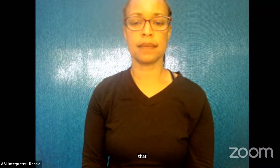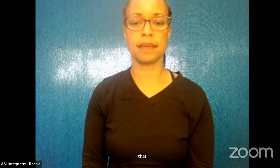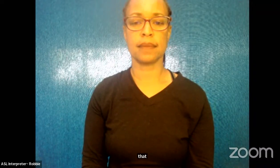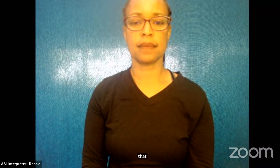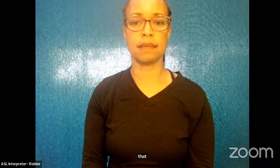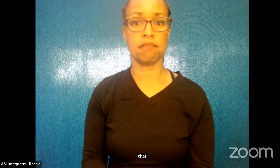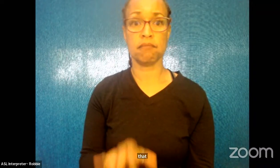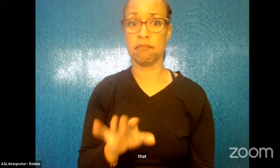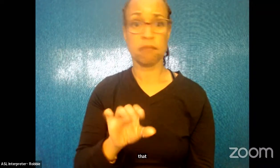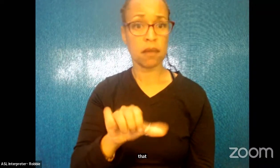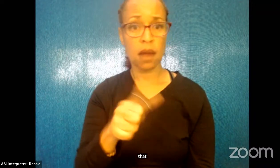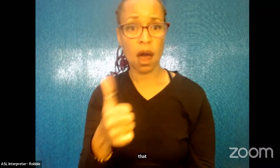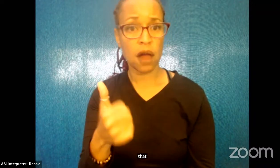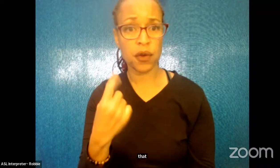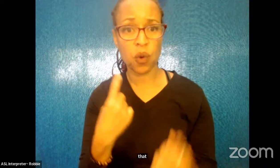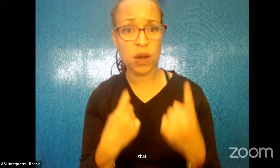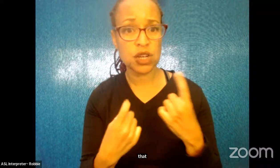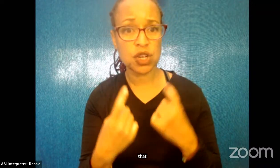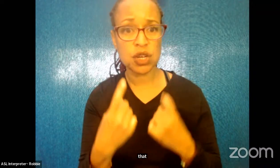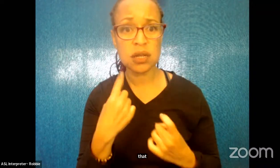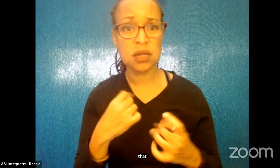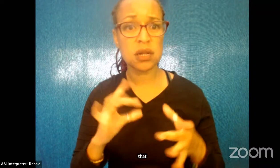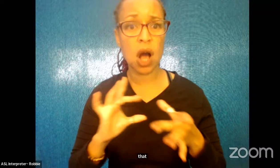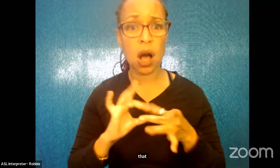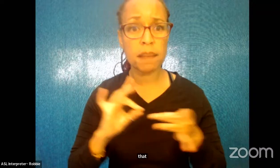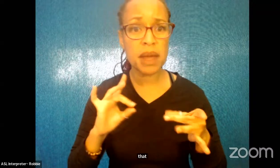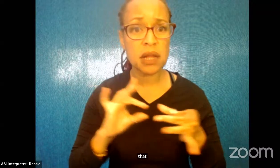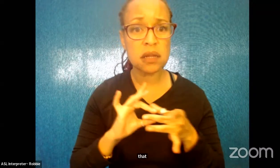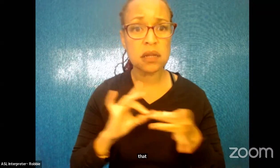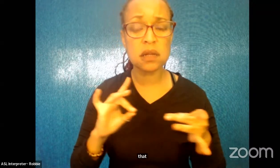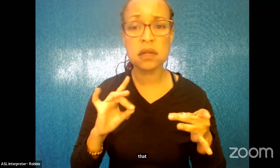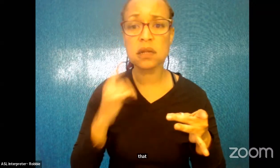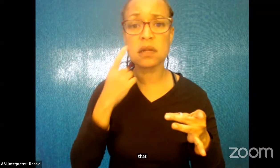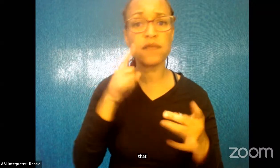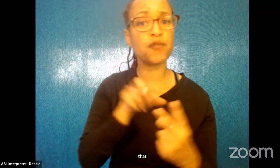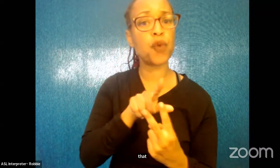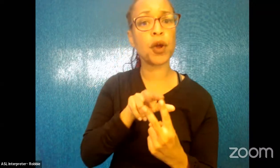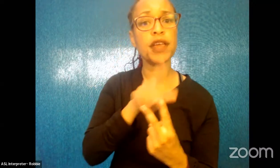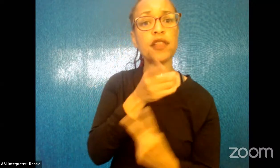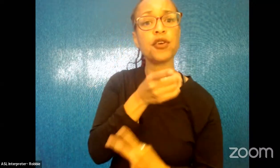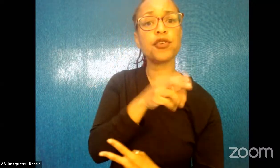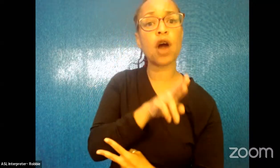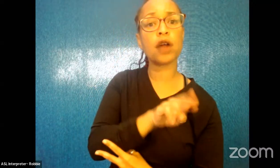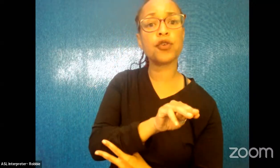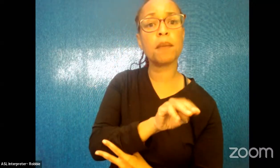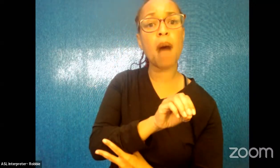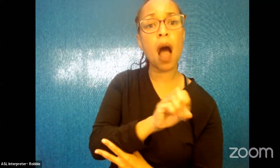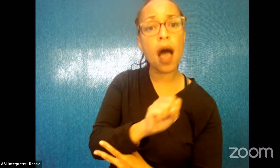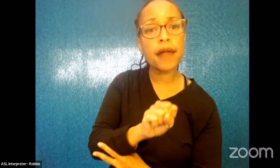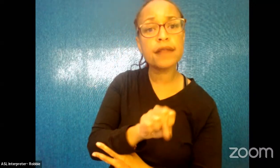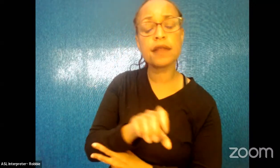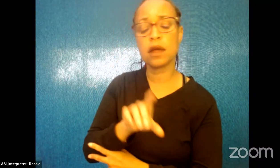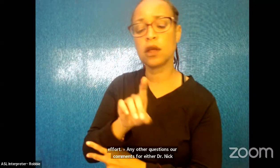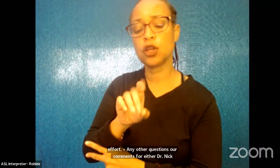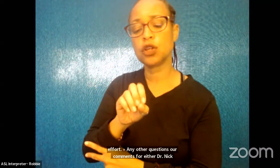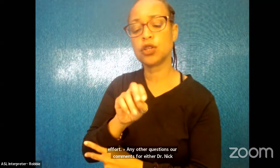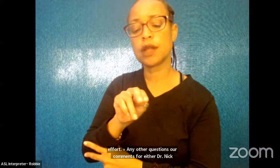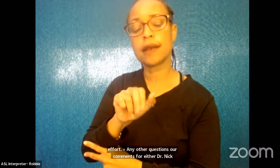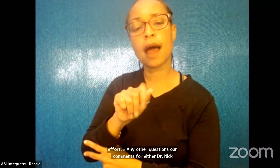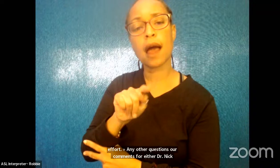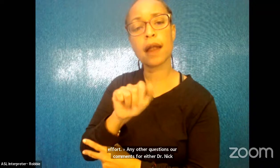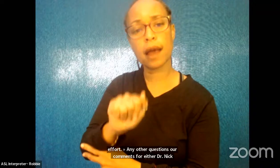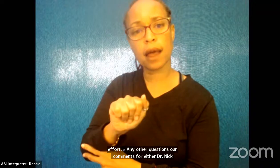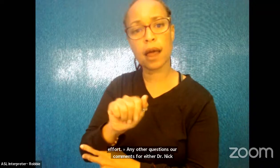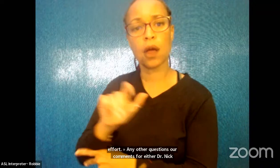Any other questions or comments for either Dr. Moss or Donata or Kimmy?